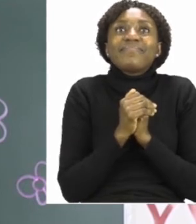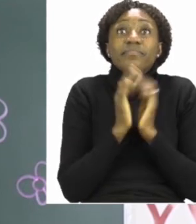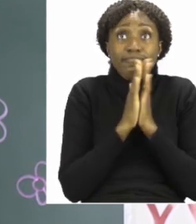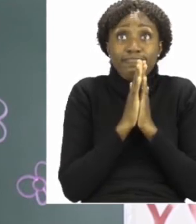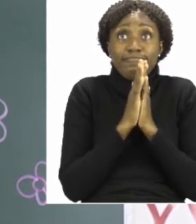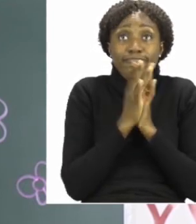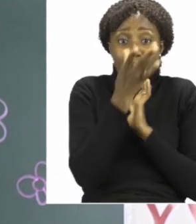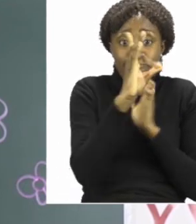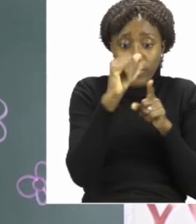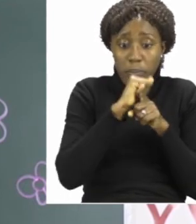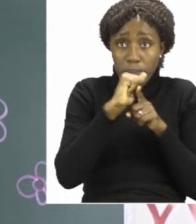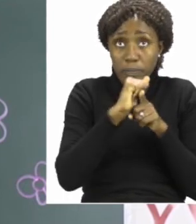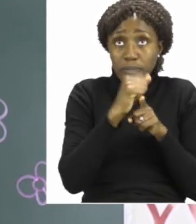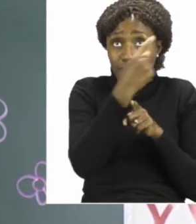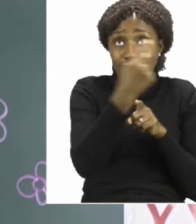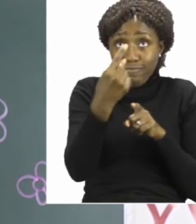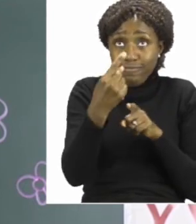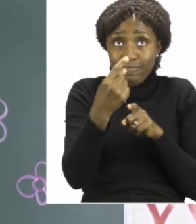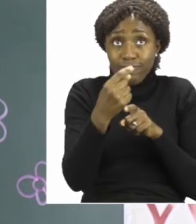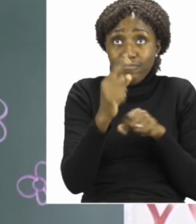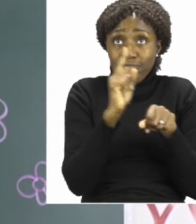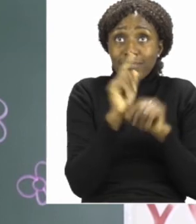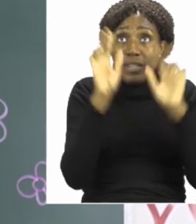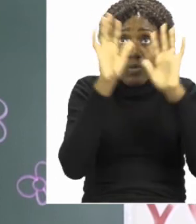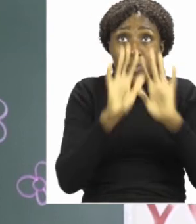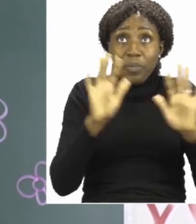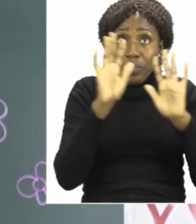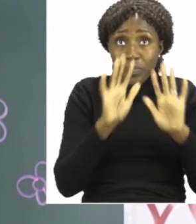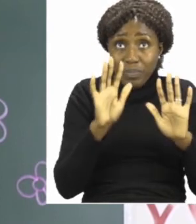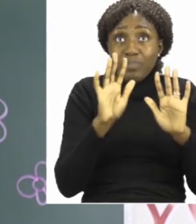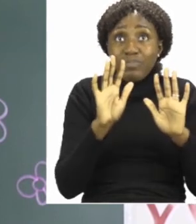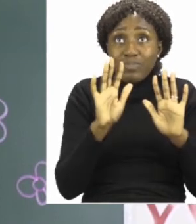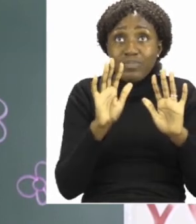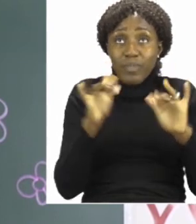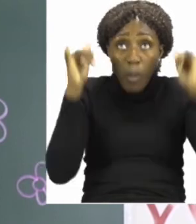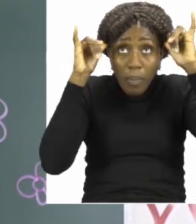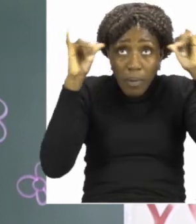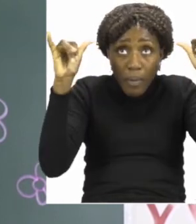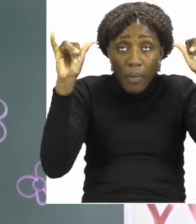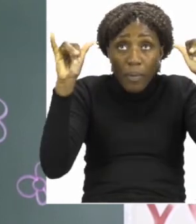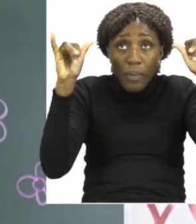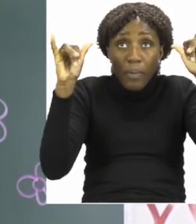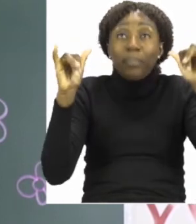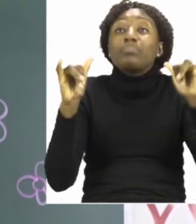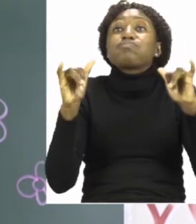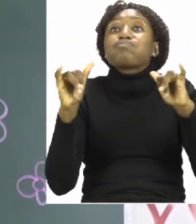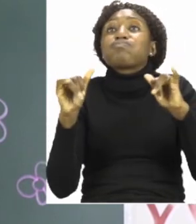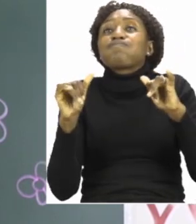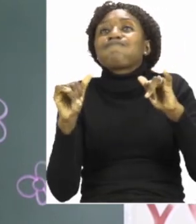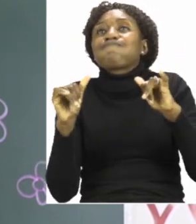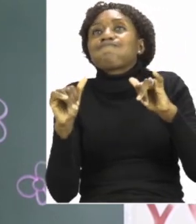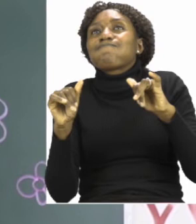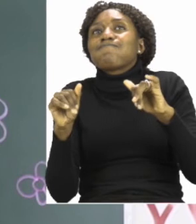your work. The first one is to make sure you color our cow moo,